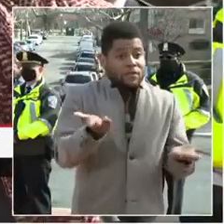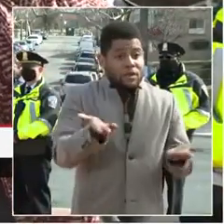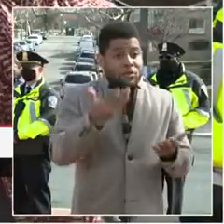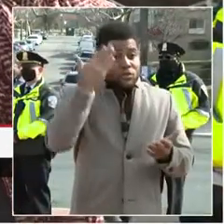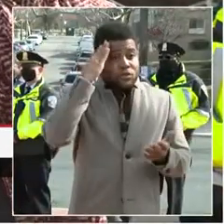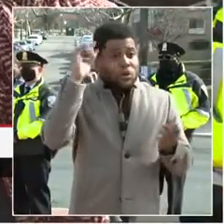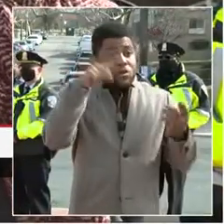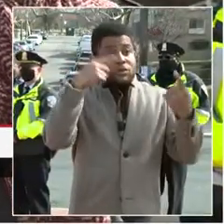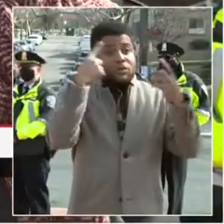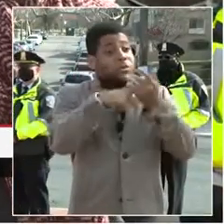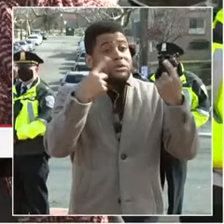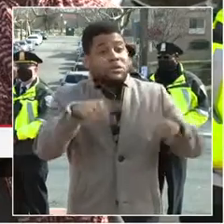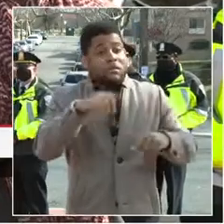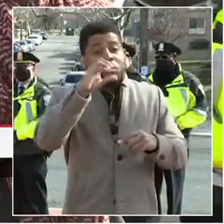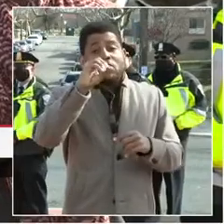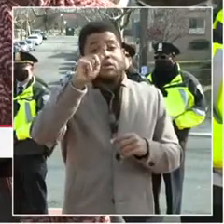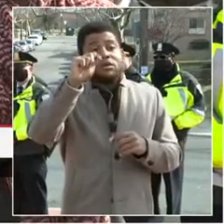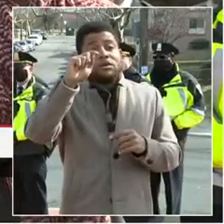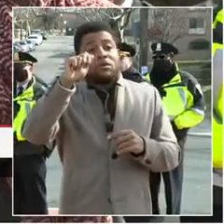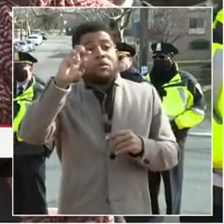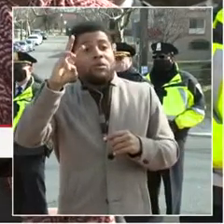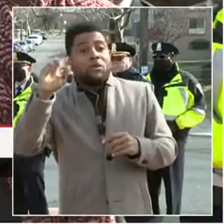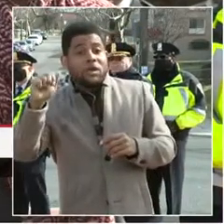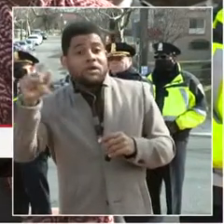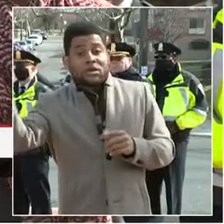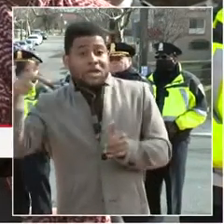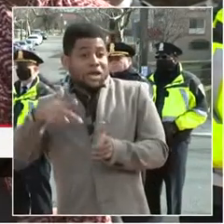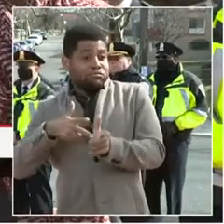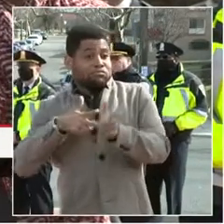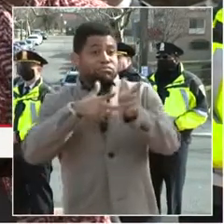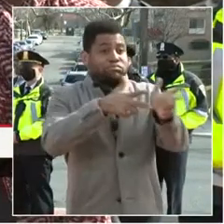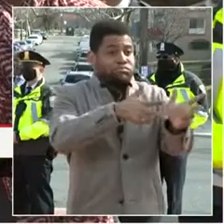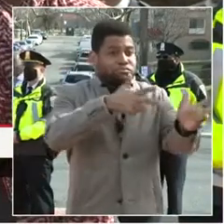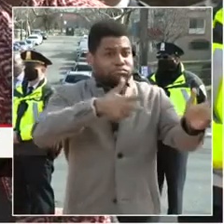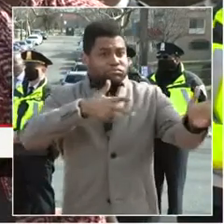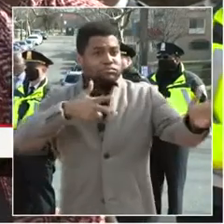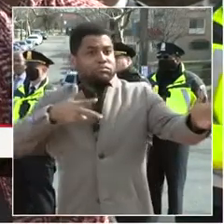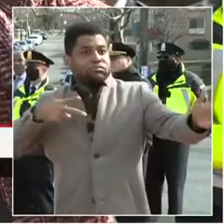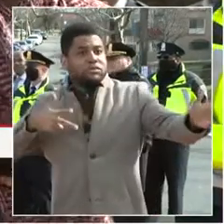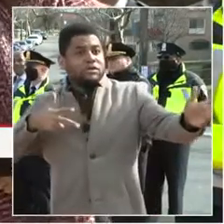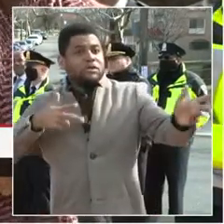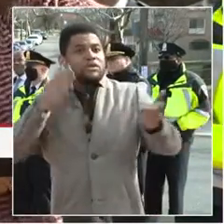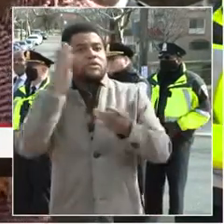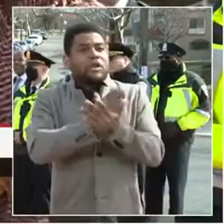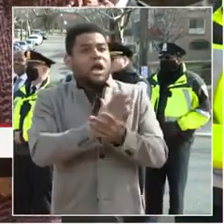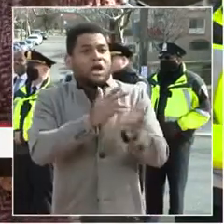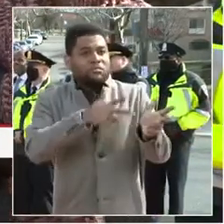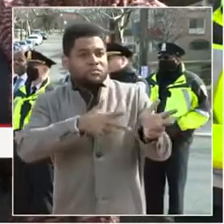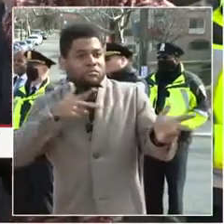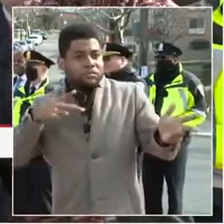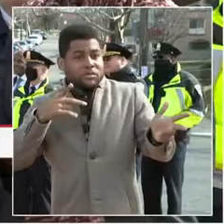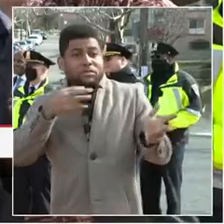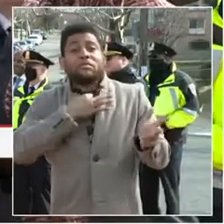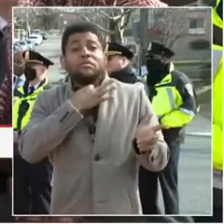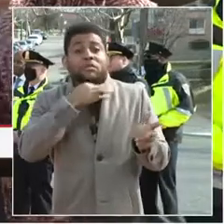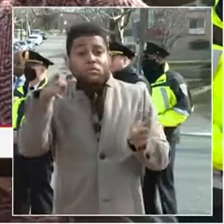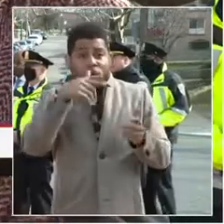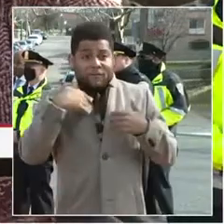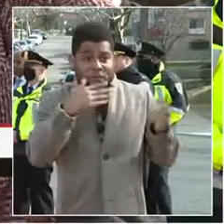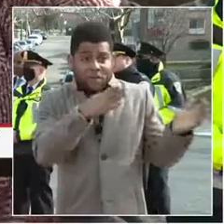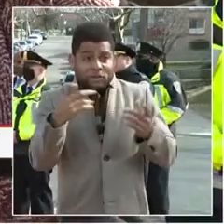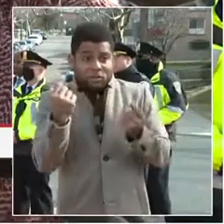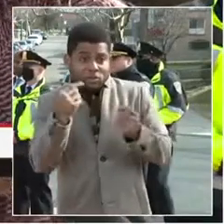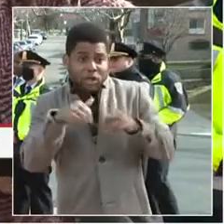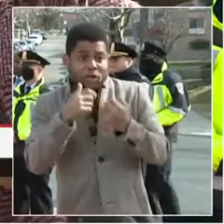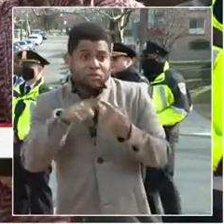just stop. And any plans there? I mean, Yeah, it's a difficult situation, Sam. The